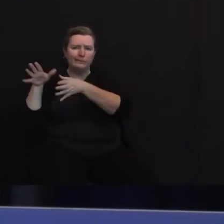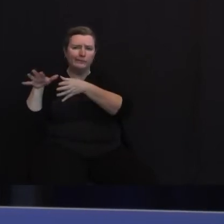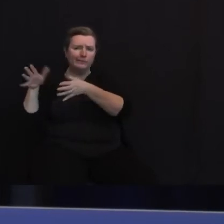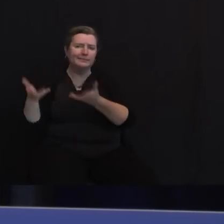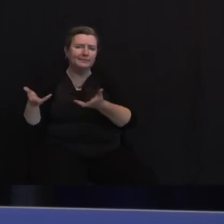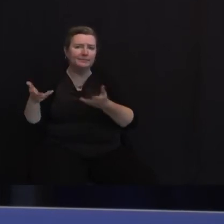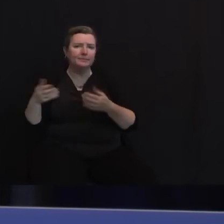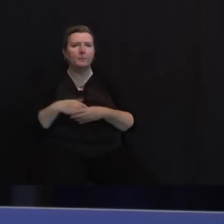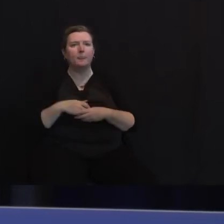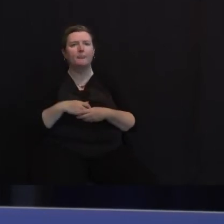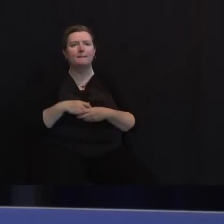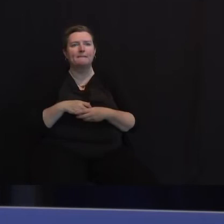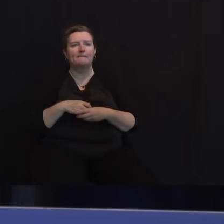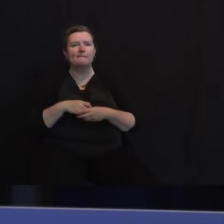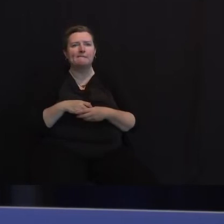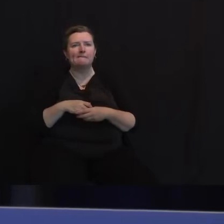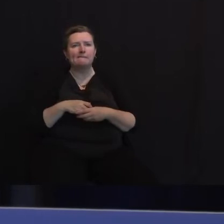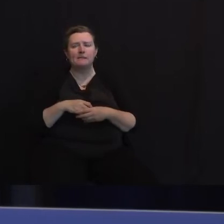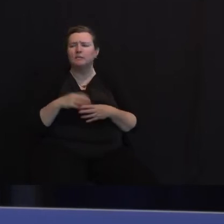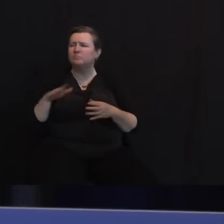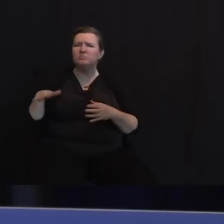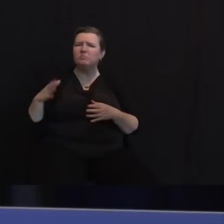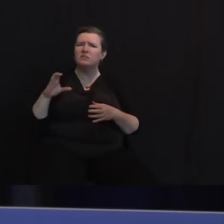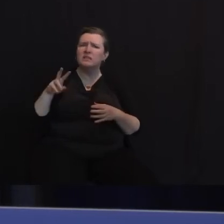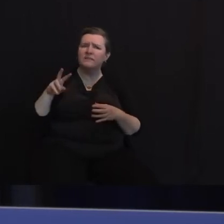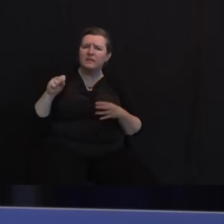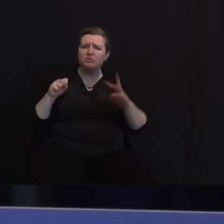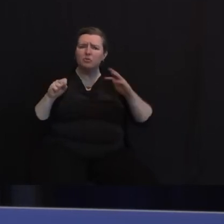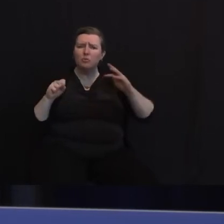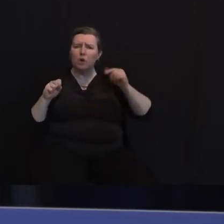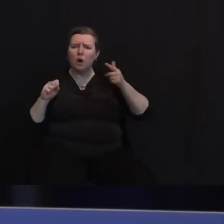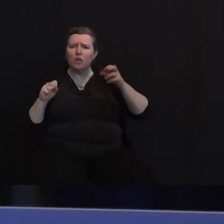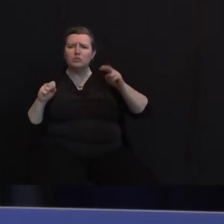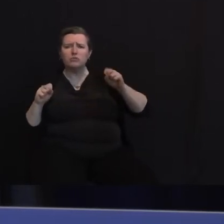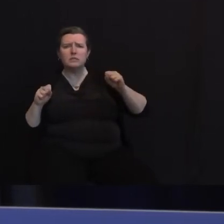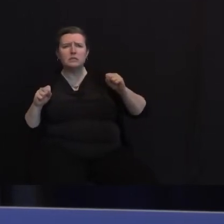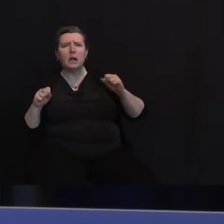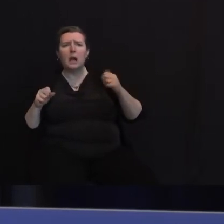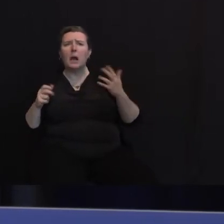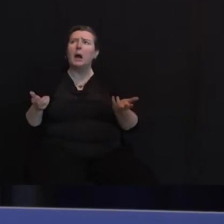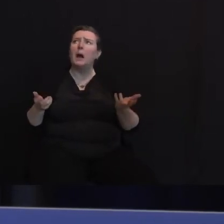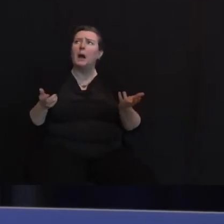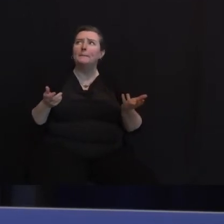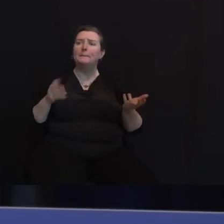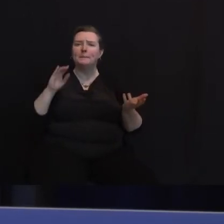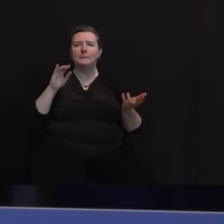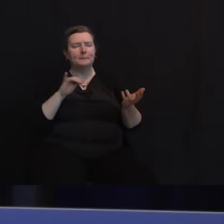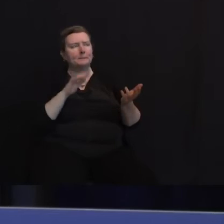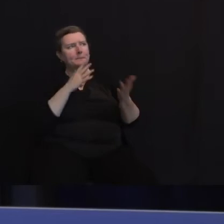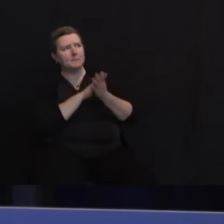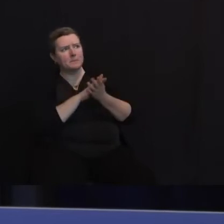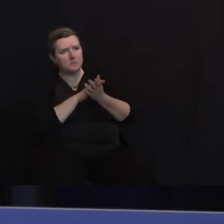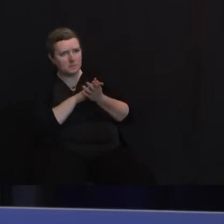CVS and Walgreens on nursing homes? Well, I think that just a level set where these doses